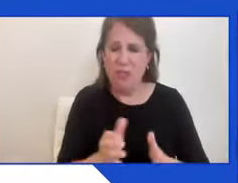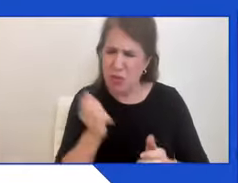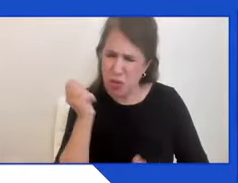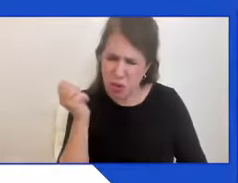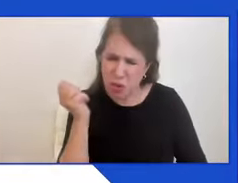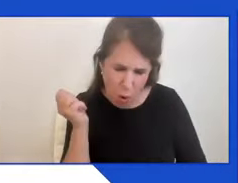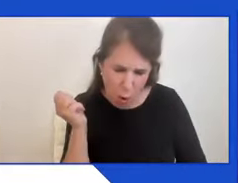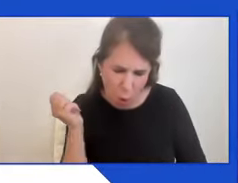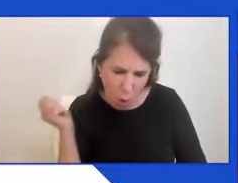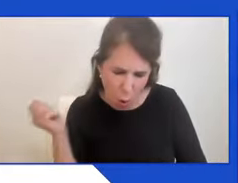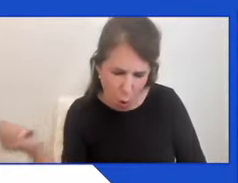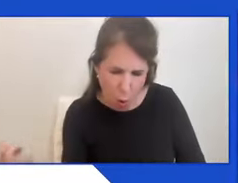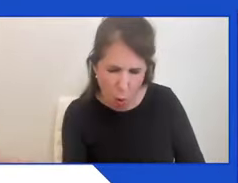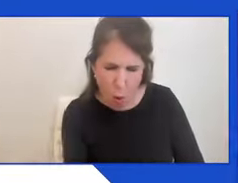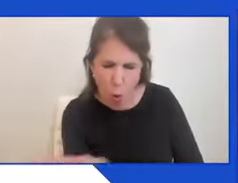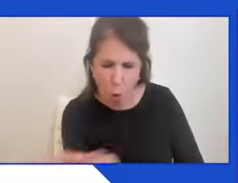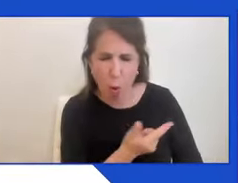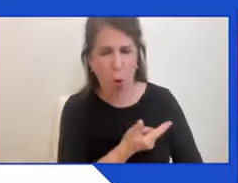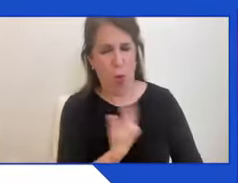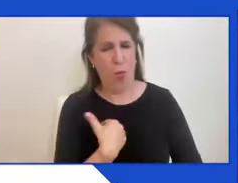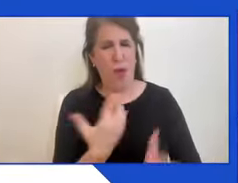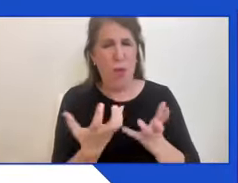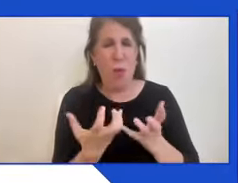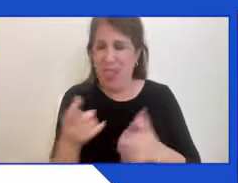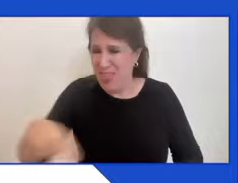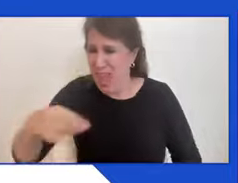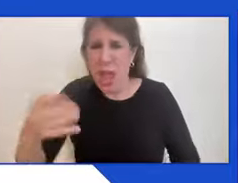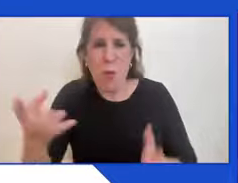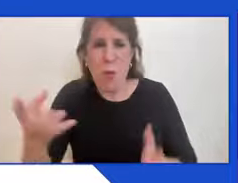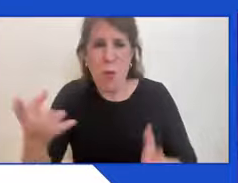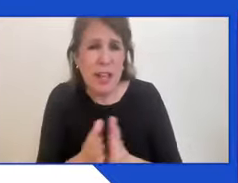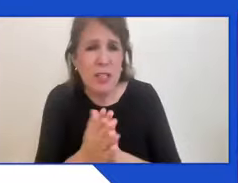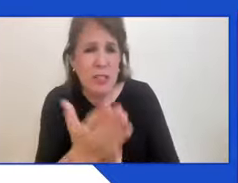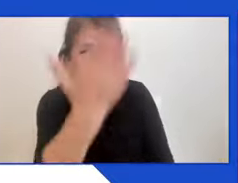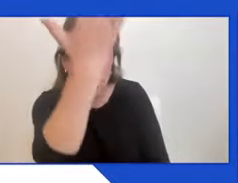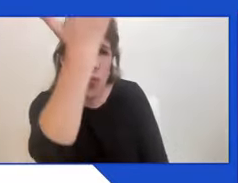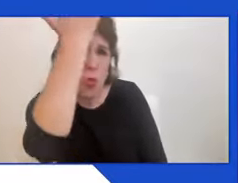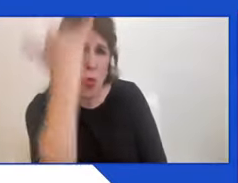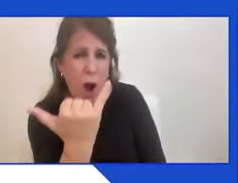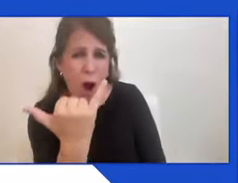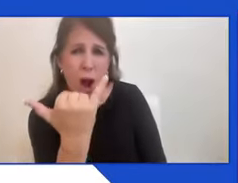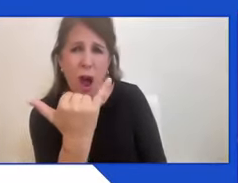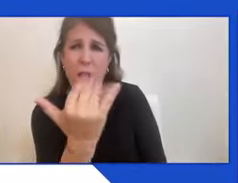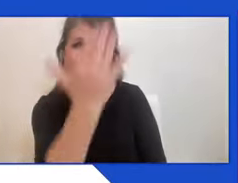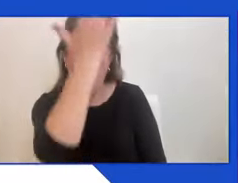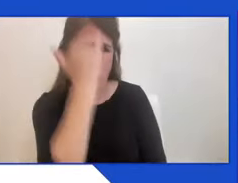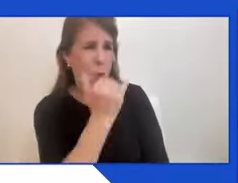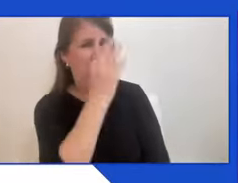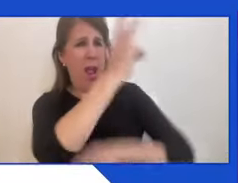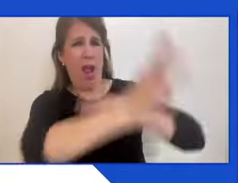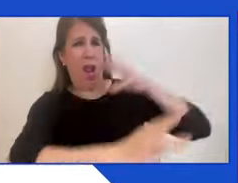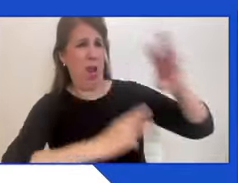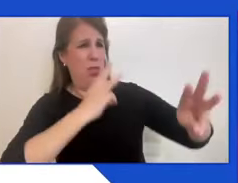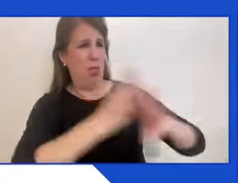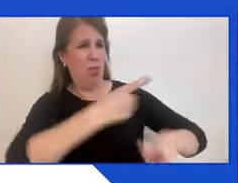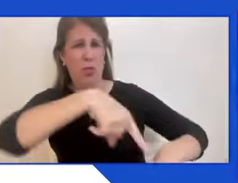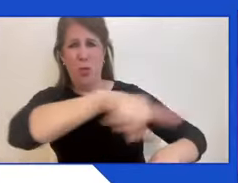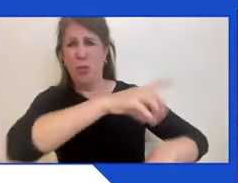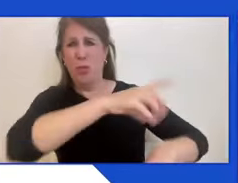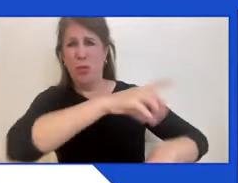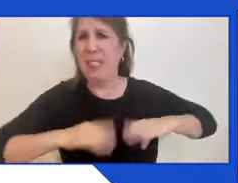us. Why? Why is the world accepting that